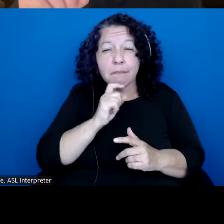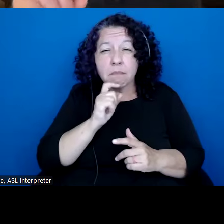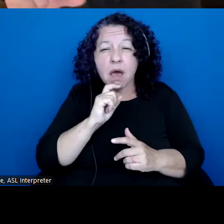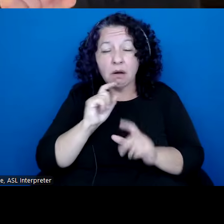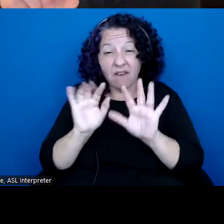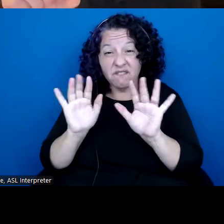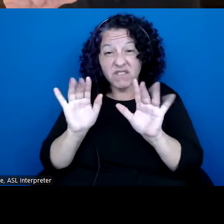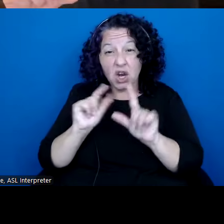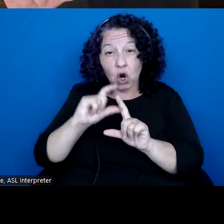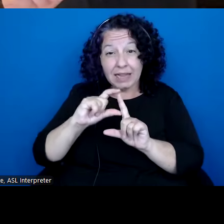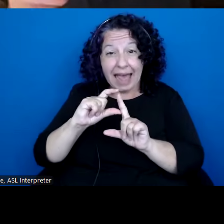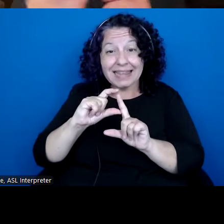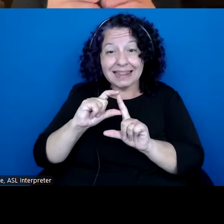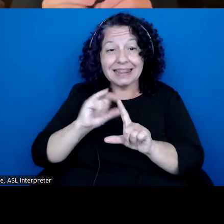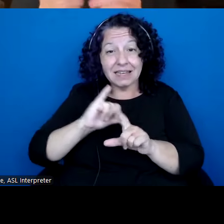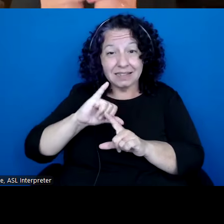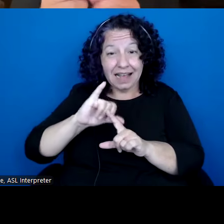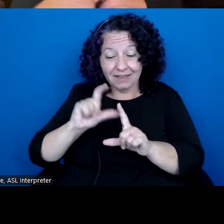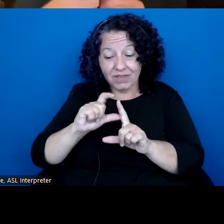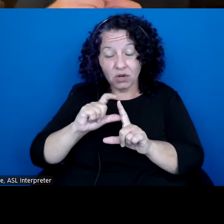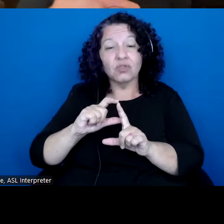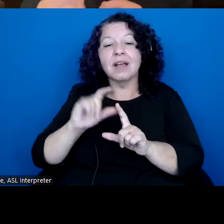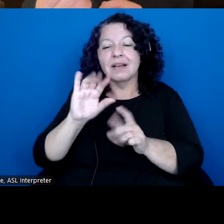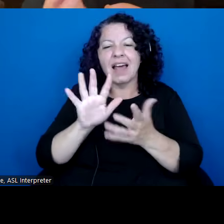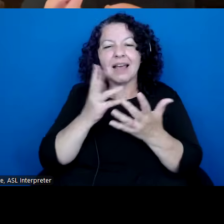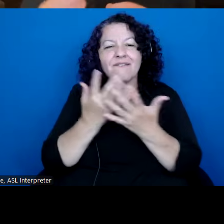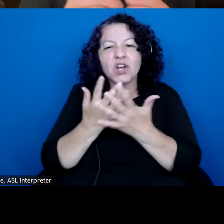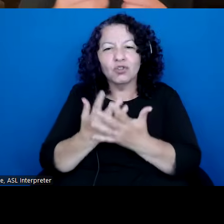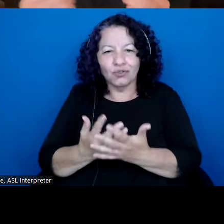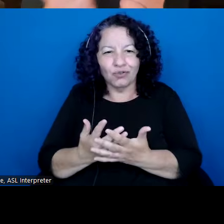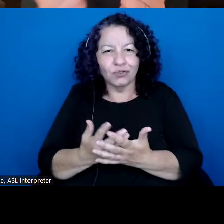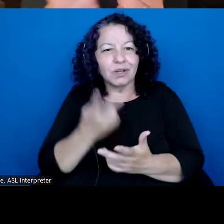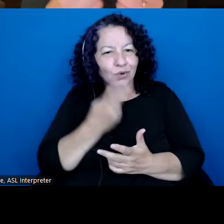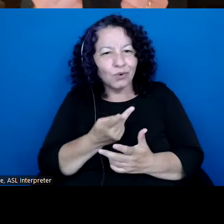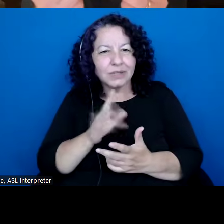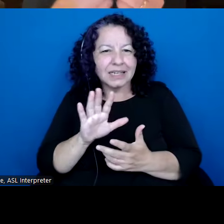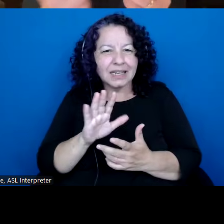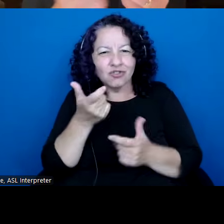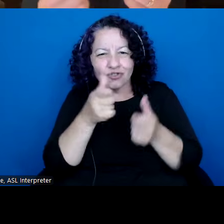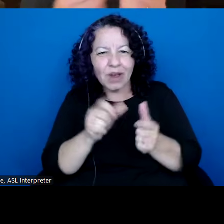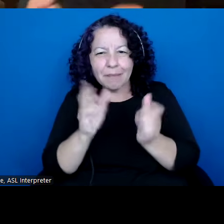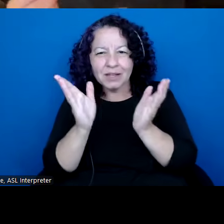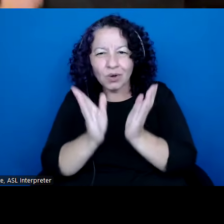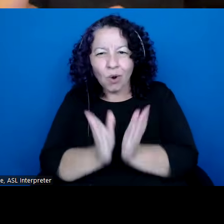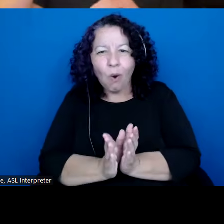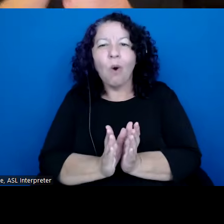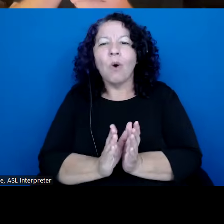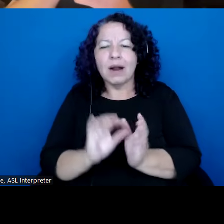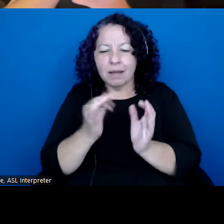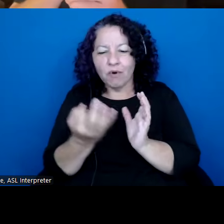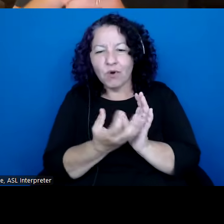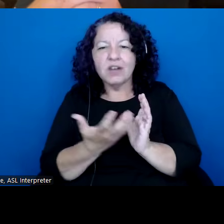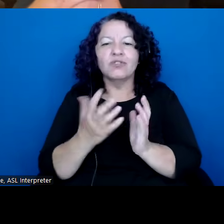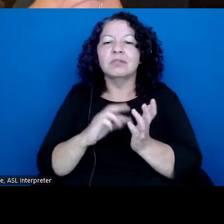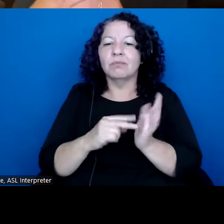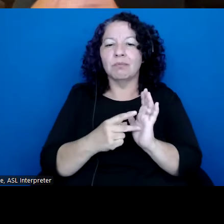finger-length filters you can see one there, it's kind of cone shaped, and they had perforations through them. So they would have been attached